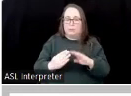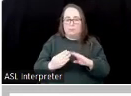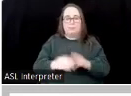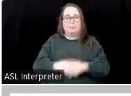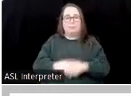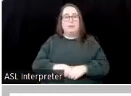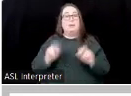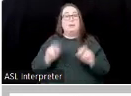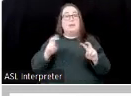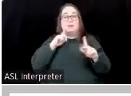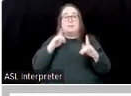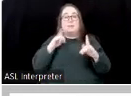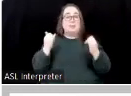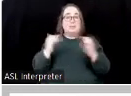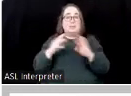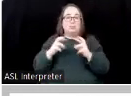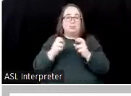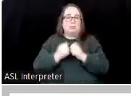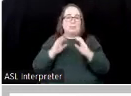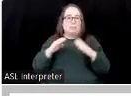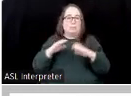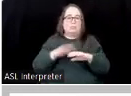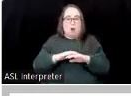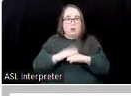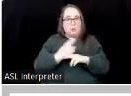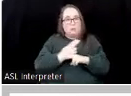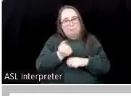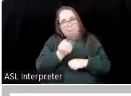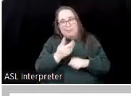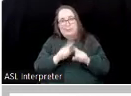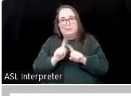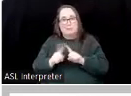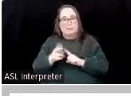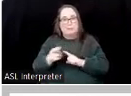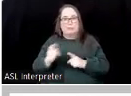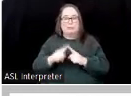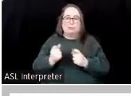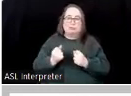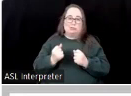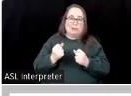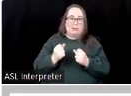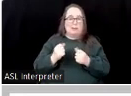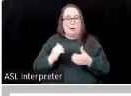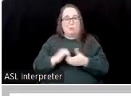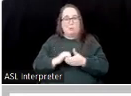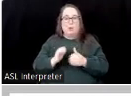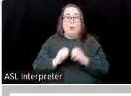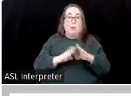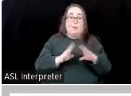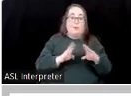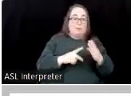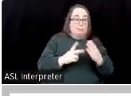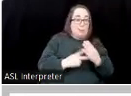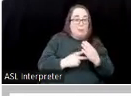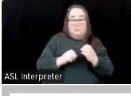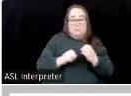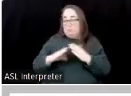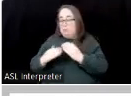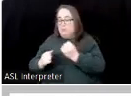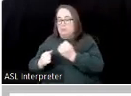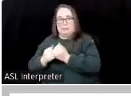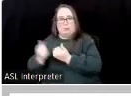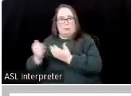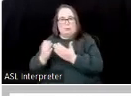topic for today's webinar is focused on braiding resources to develop and strengthen partnerships between housing programs and community support